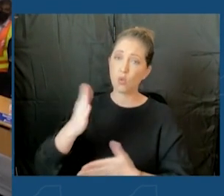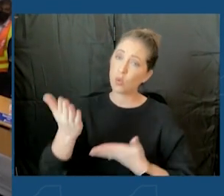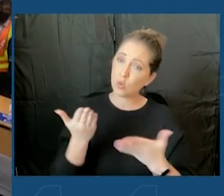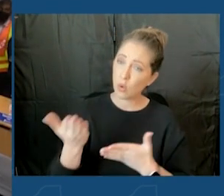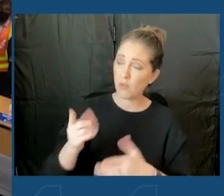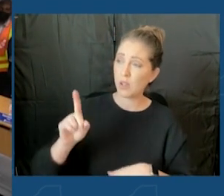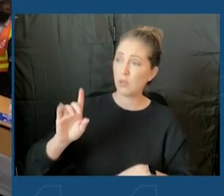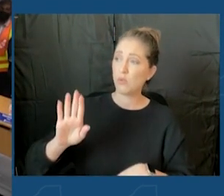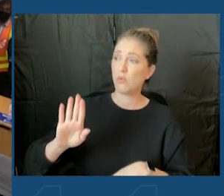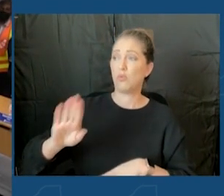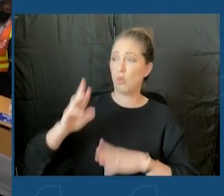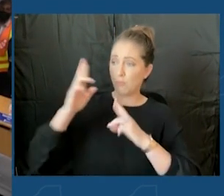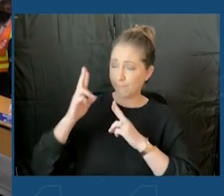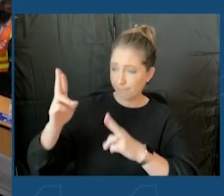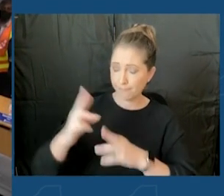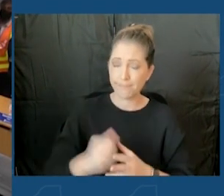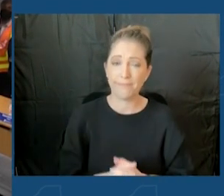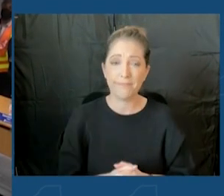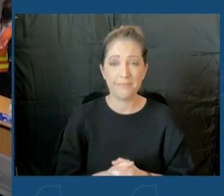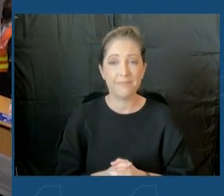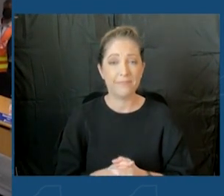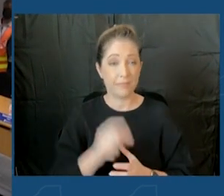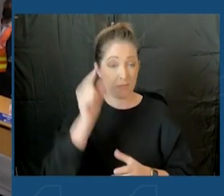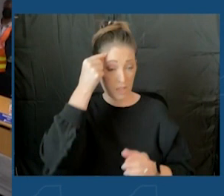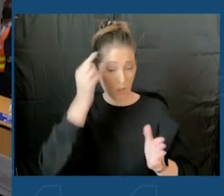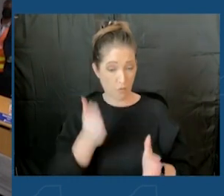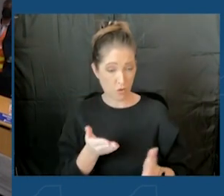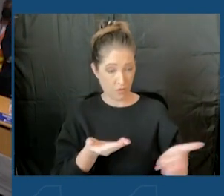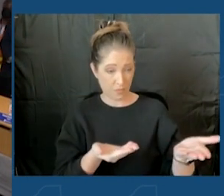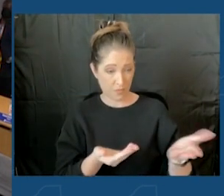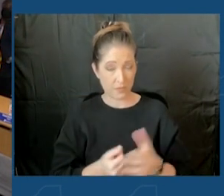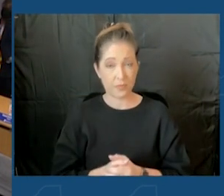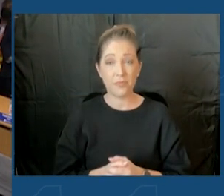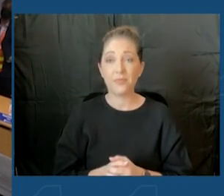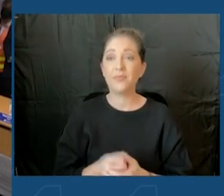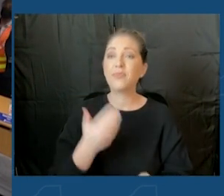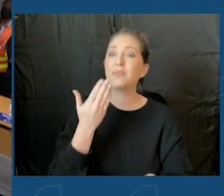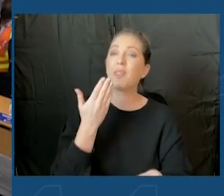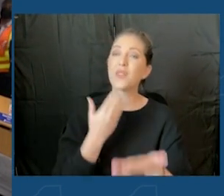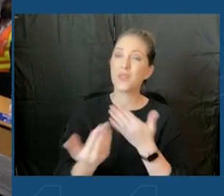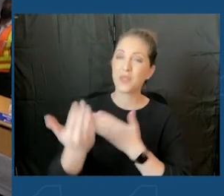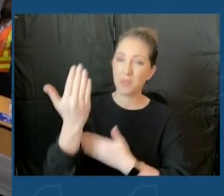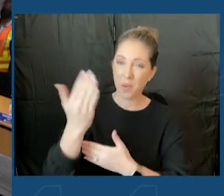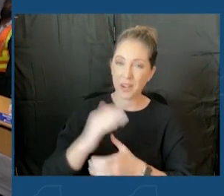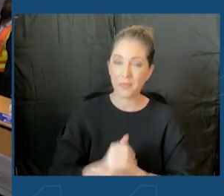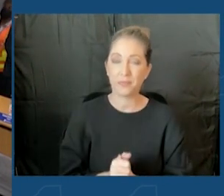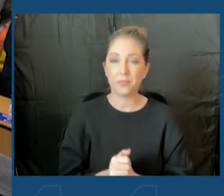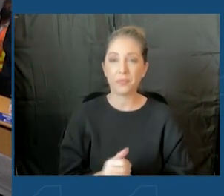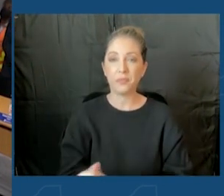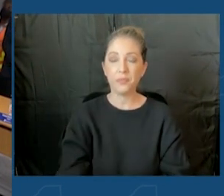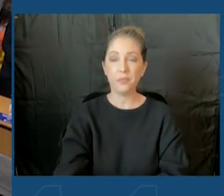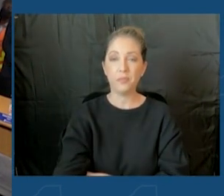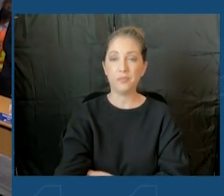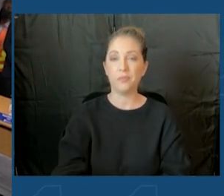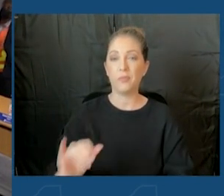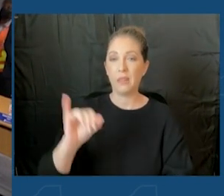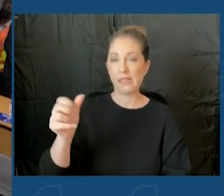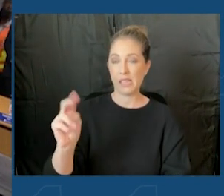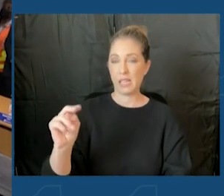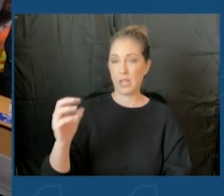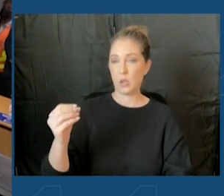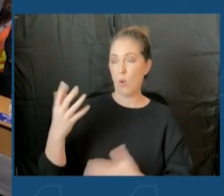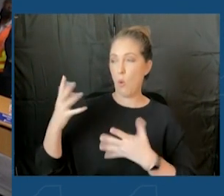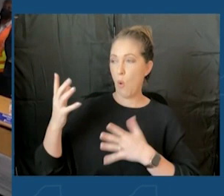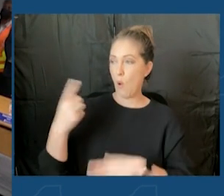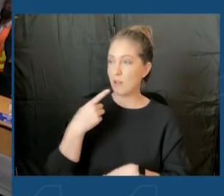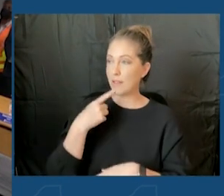dedication. Governor. Thank you. Good morning. Since Jano pointed out I was the first sitting governor, I